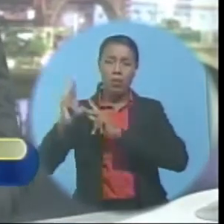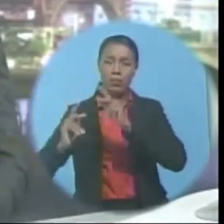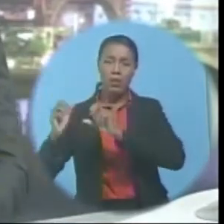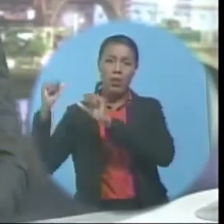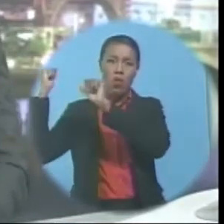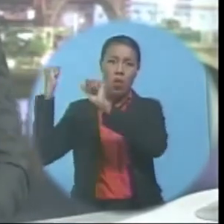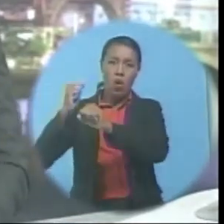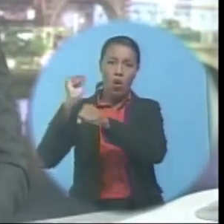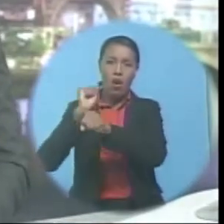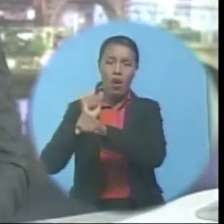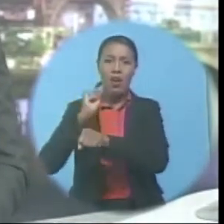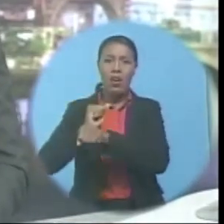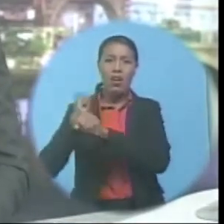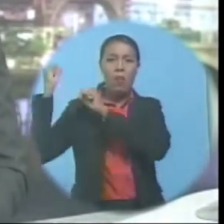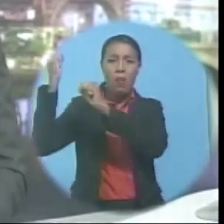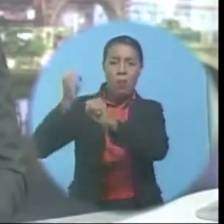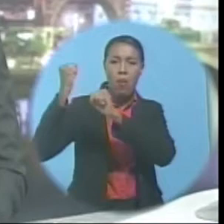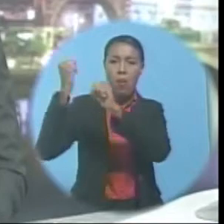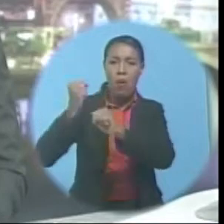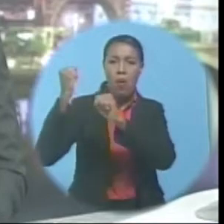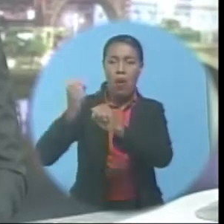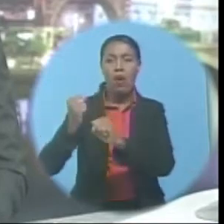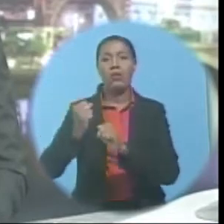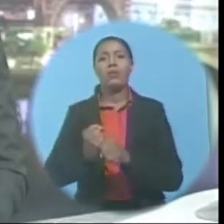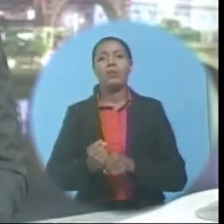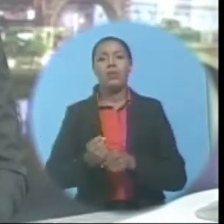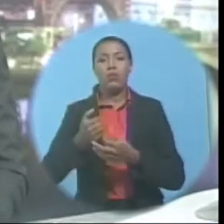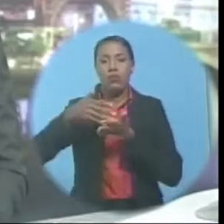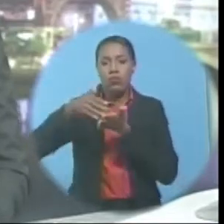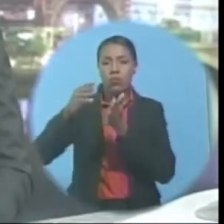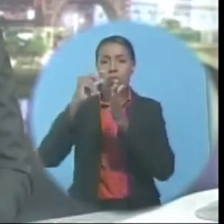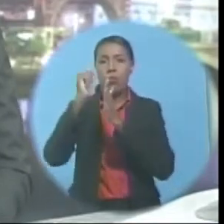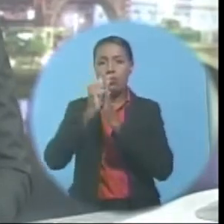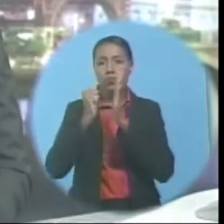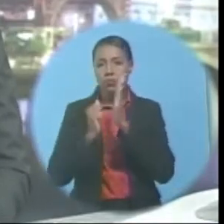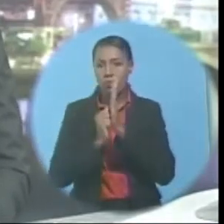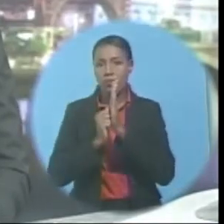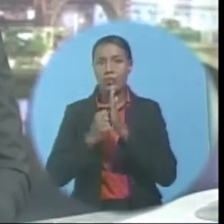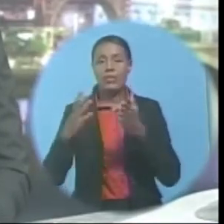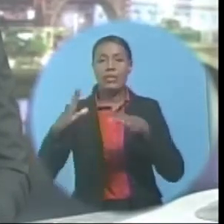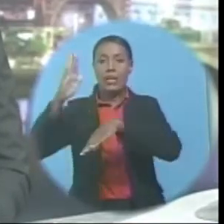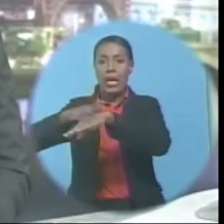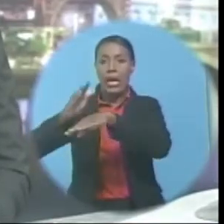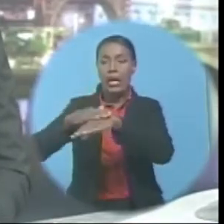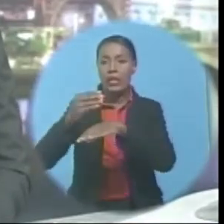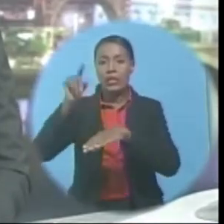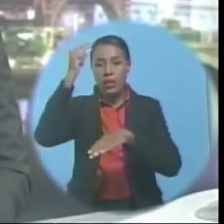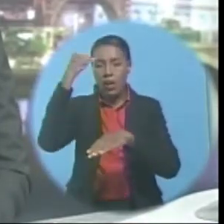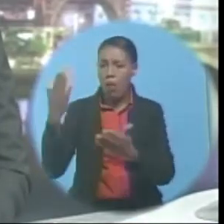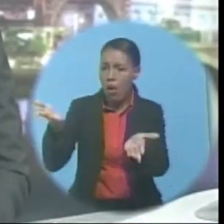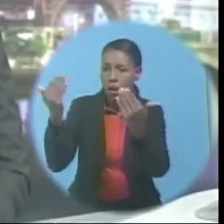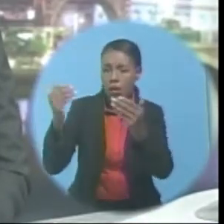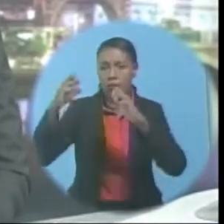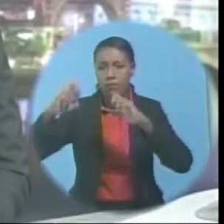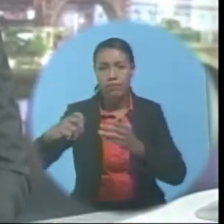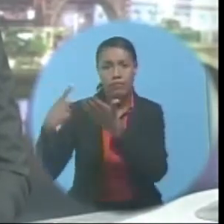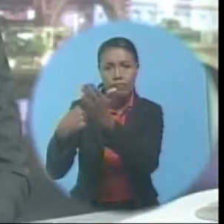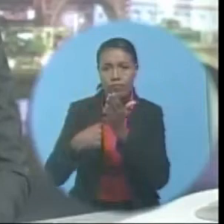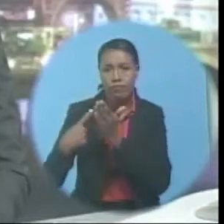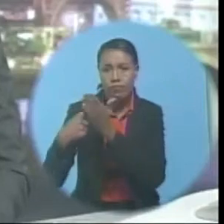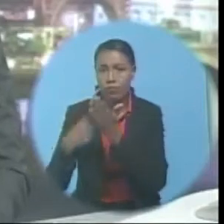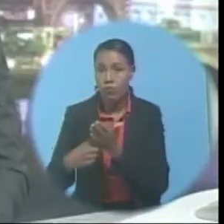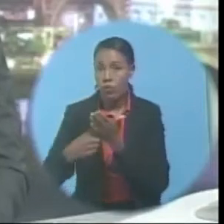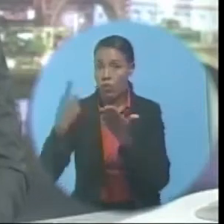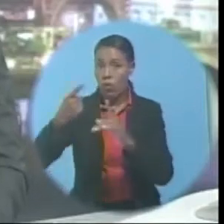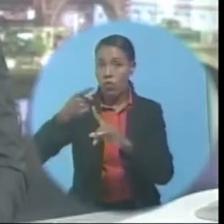what has been described as a march of unity through Bridgetown. They are calling for a dialogue with government regarding the